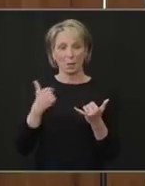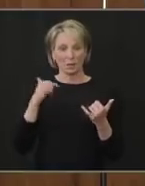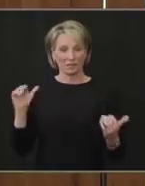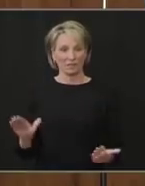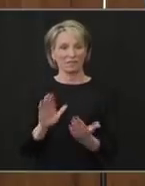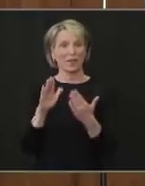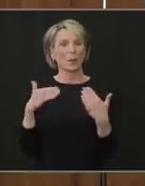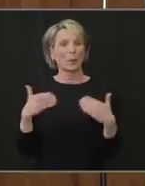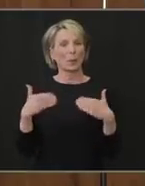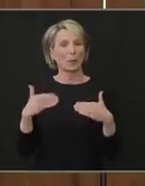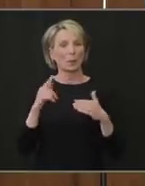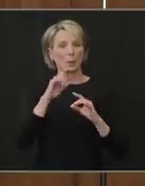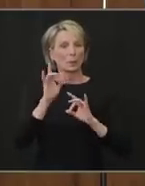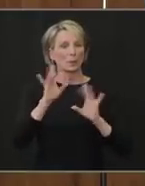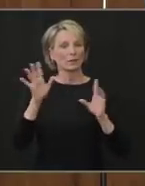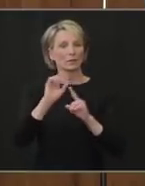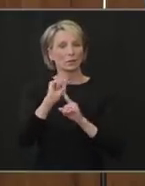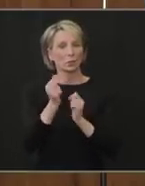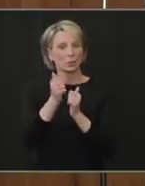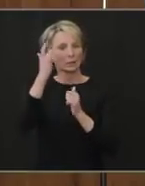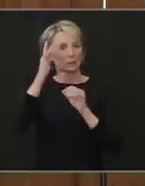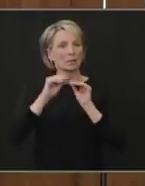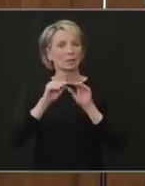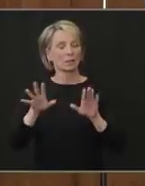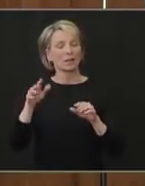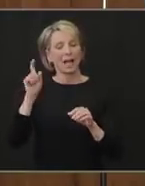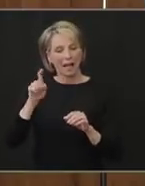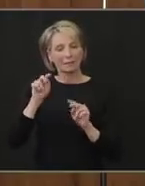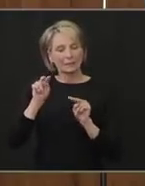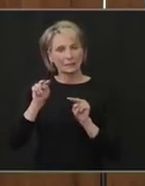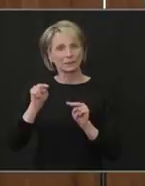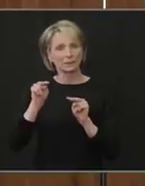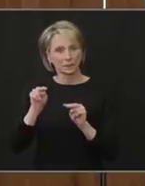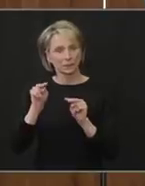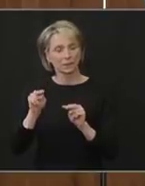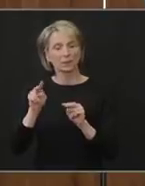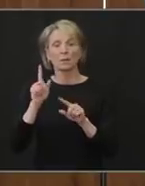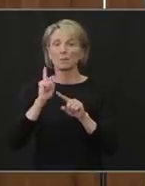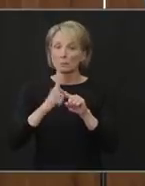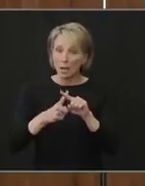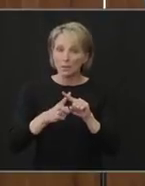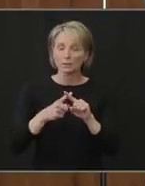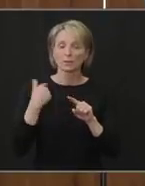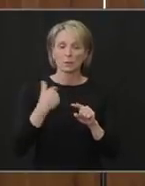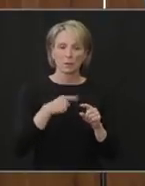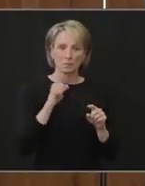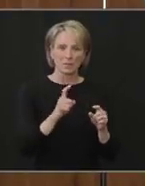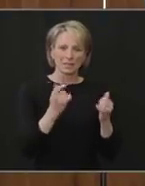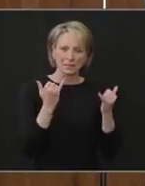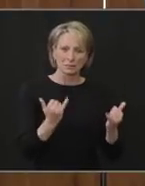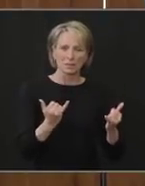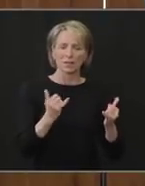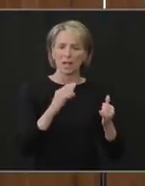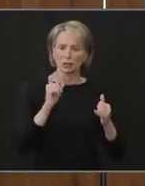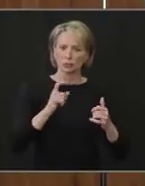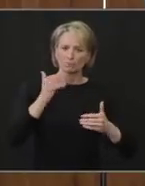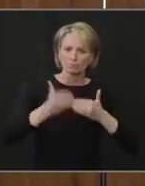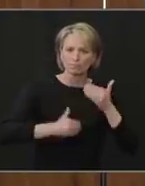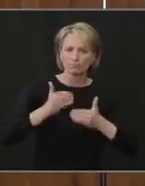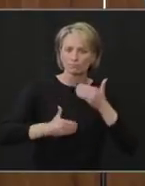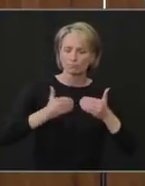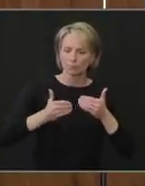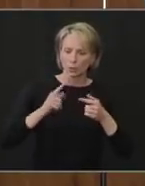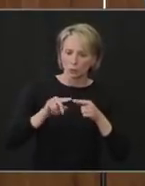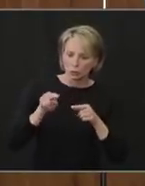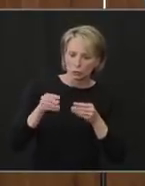now. We need to immediately and aggressively respond to this crisis, but we also need to look